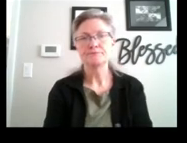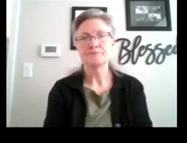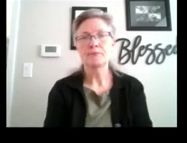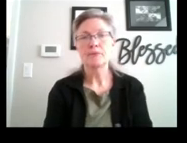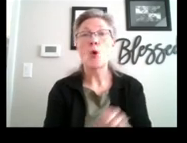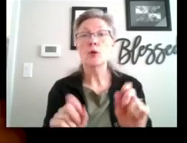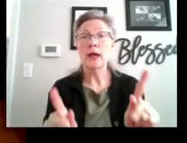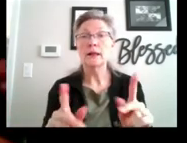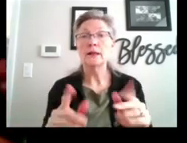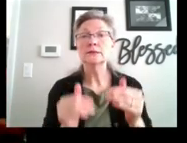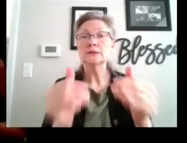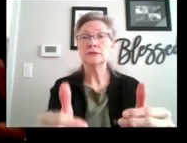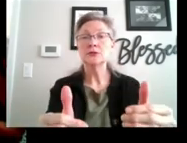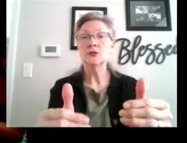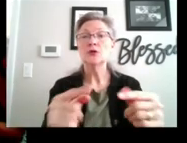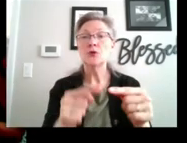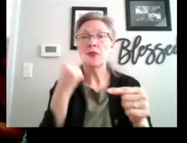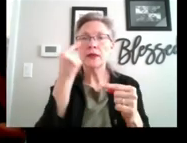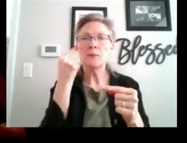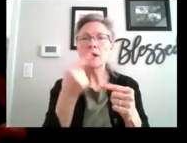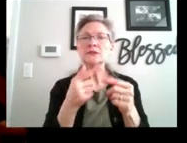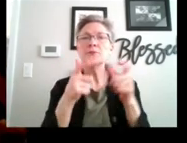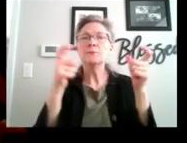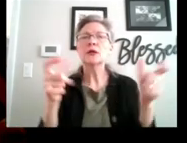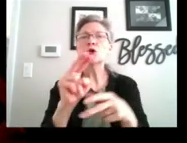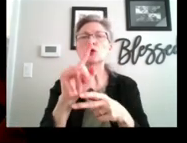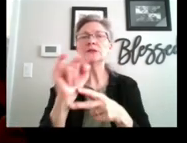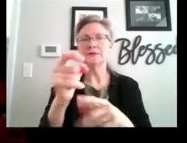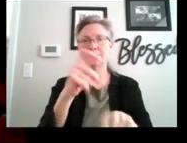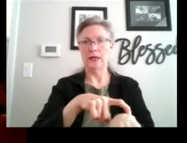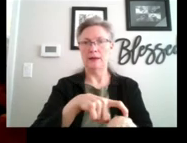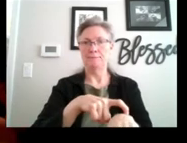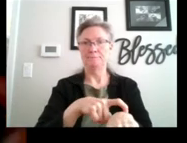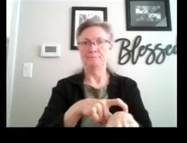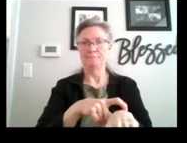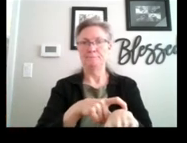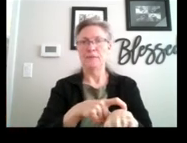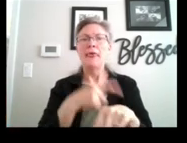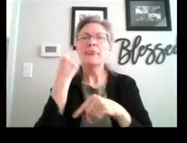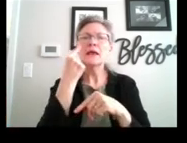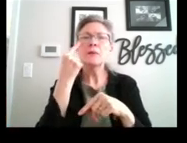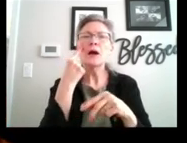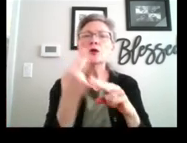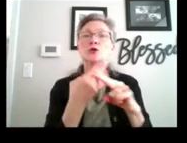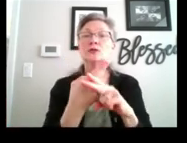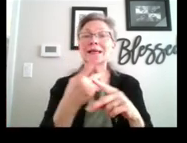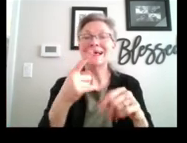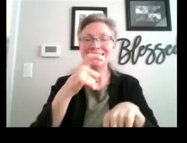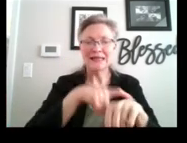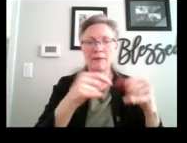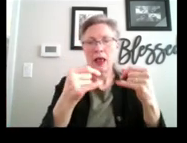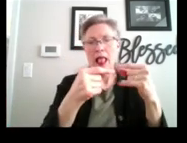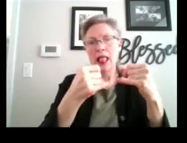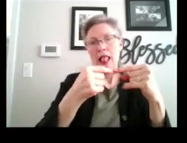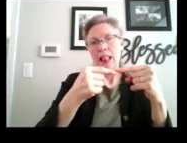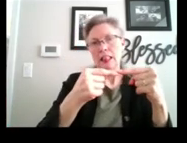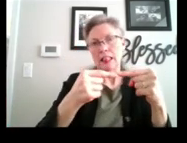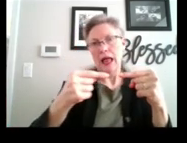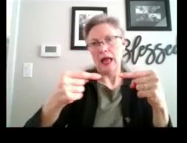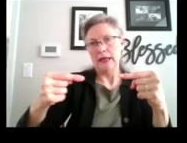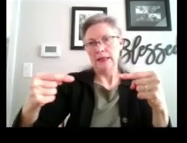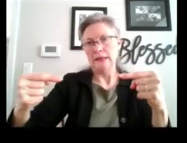All right, let's move on to thinking about some bigger units of time. Let's think about using a timeline to help us think about how the way